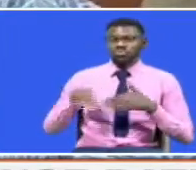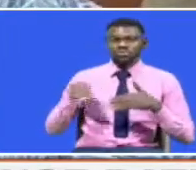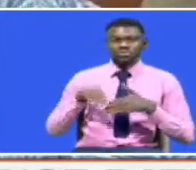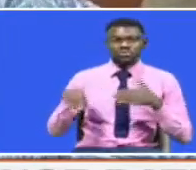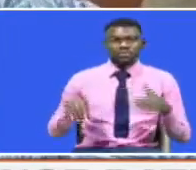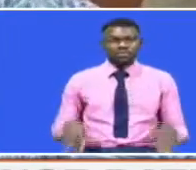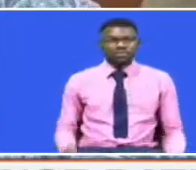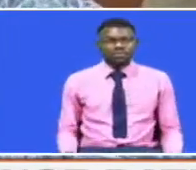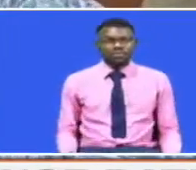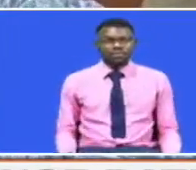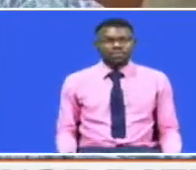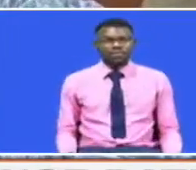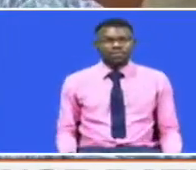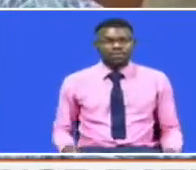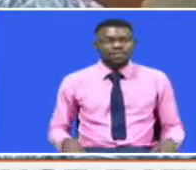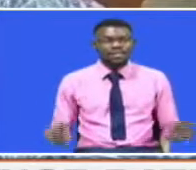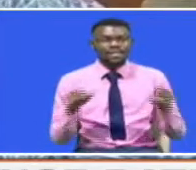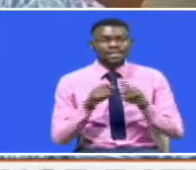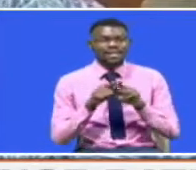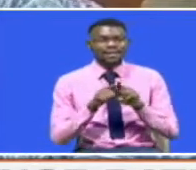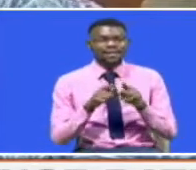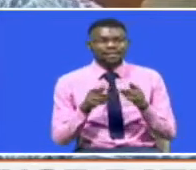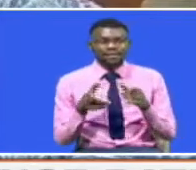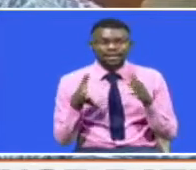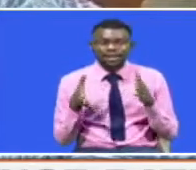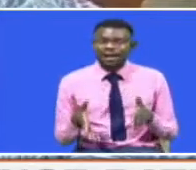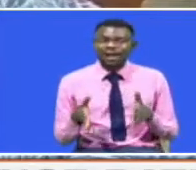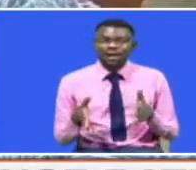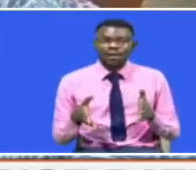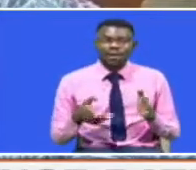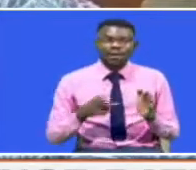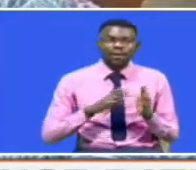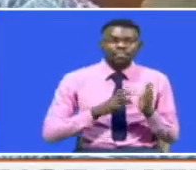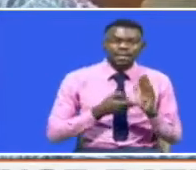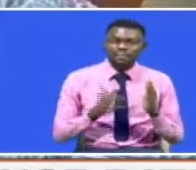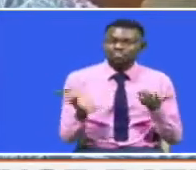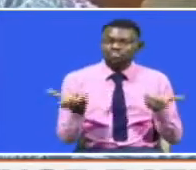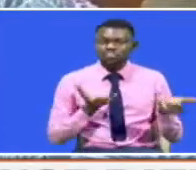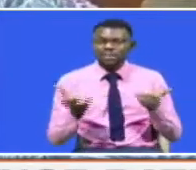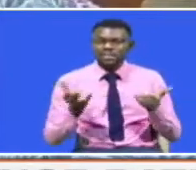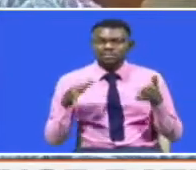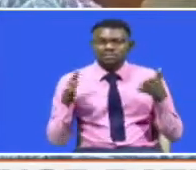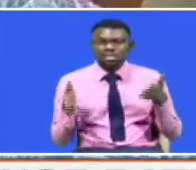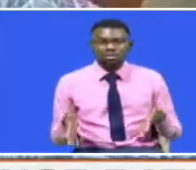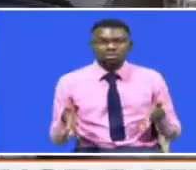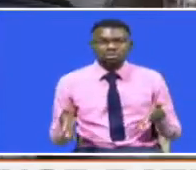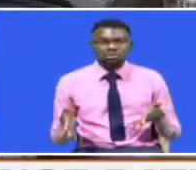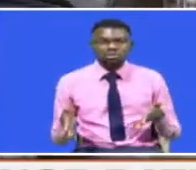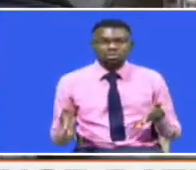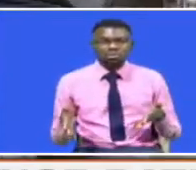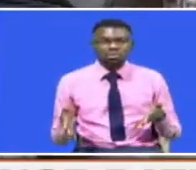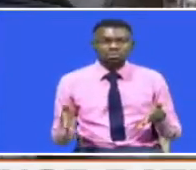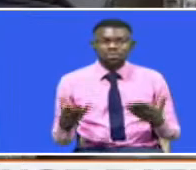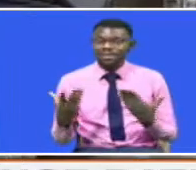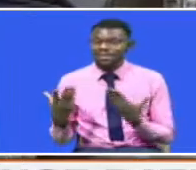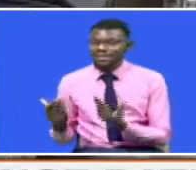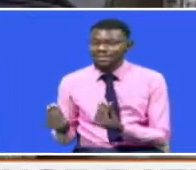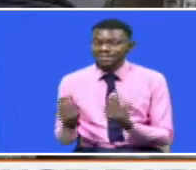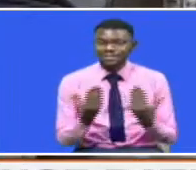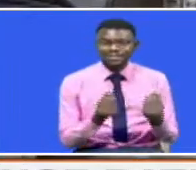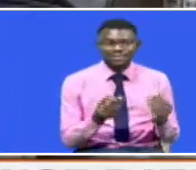costs. And that makes the cost of doing business more expensive. As you've